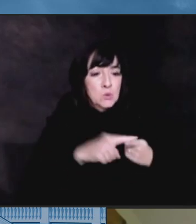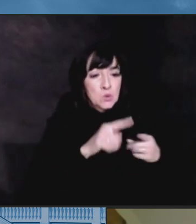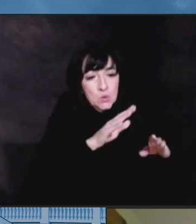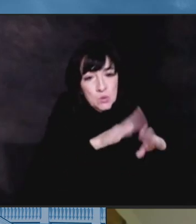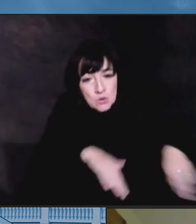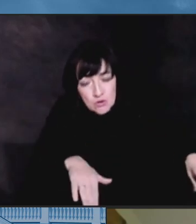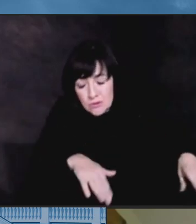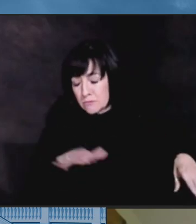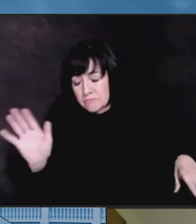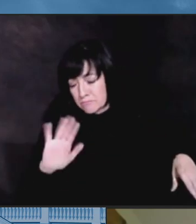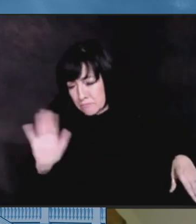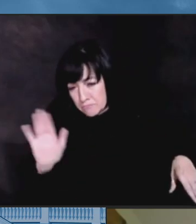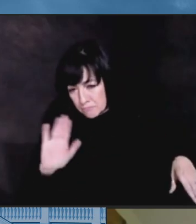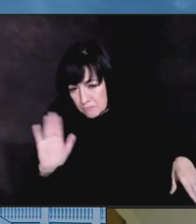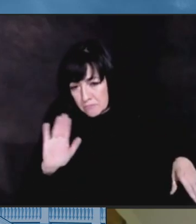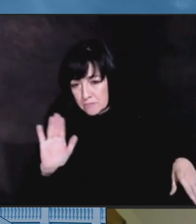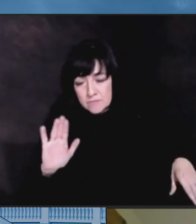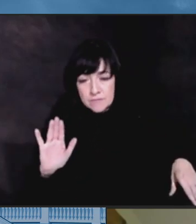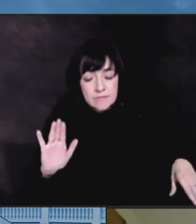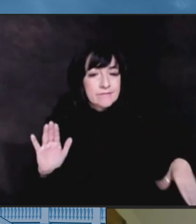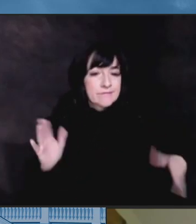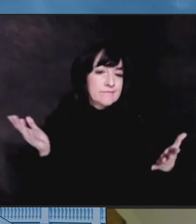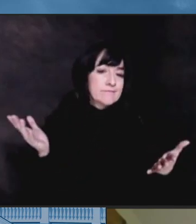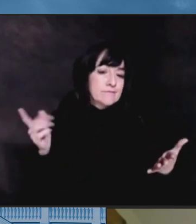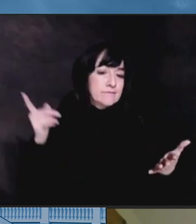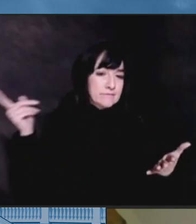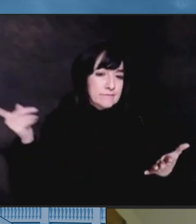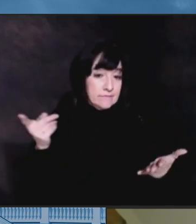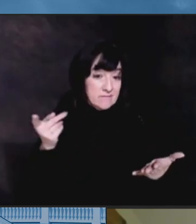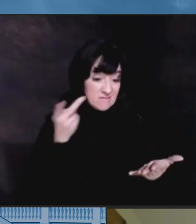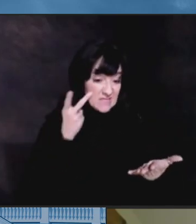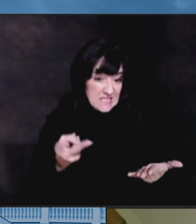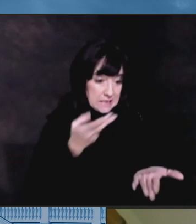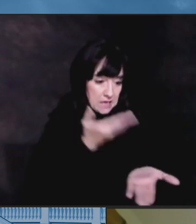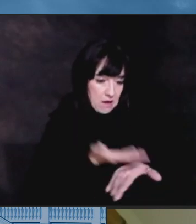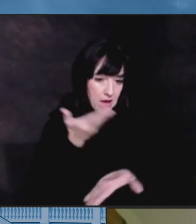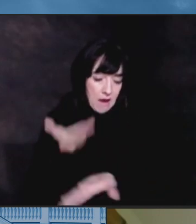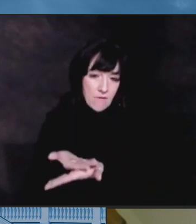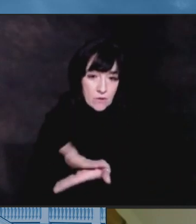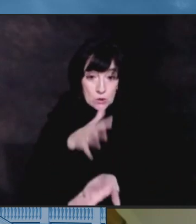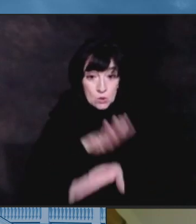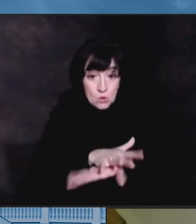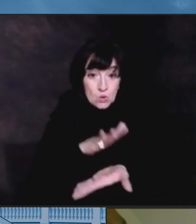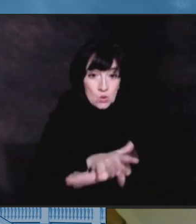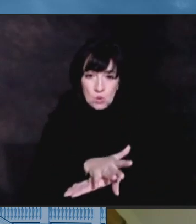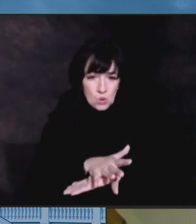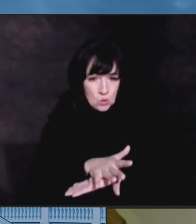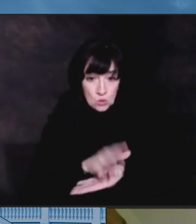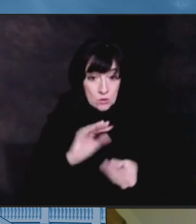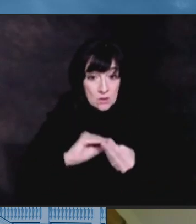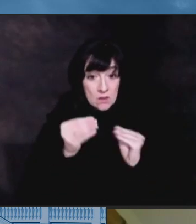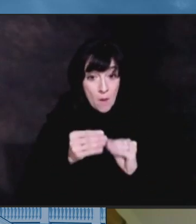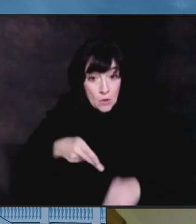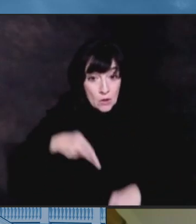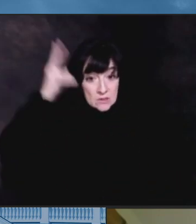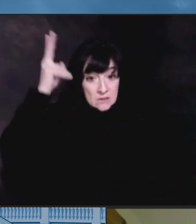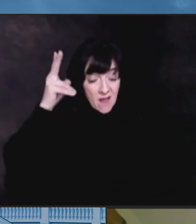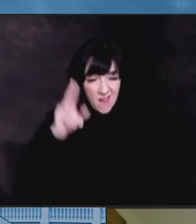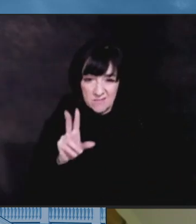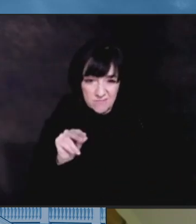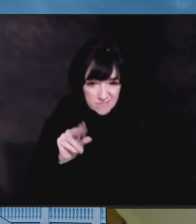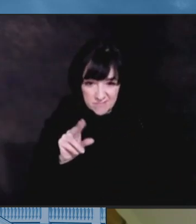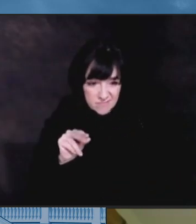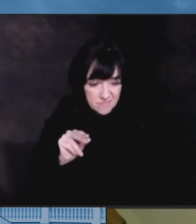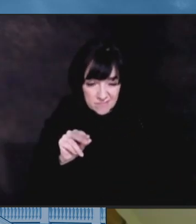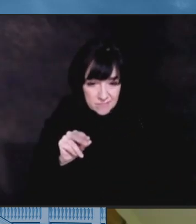he believes, and the evidence is there, that schools are safe places. As we've said, children need to be educated. They